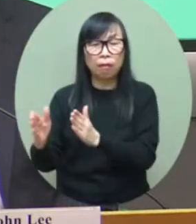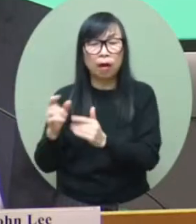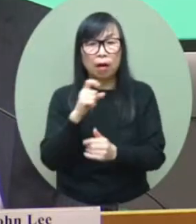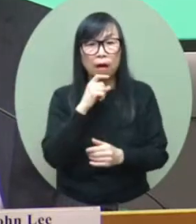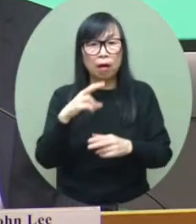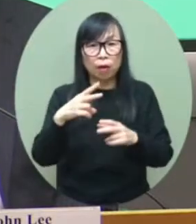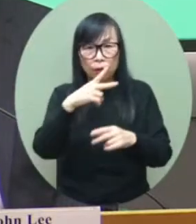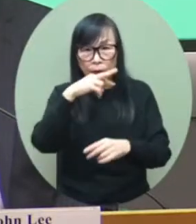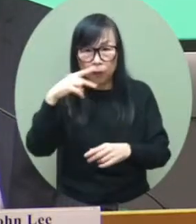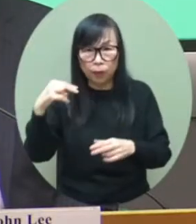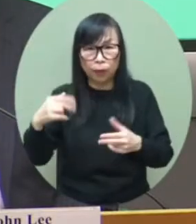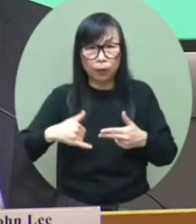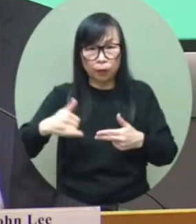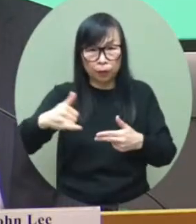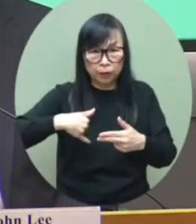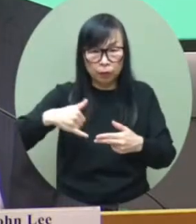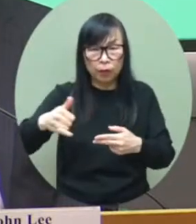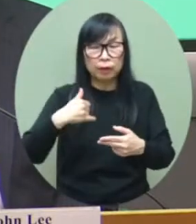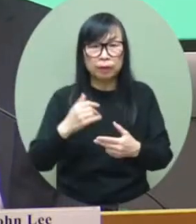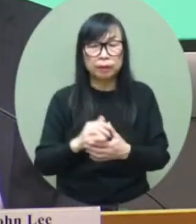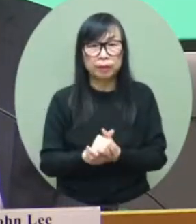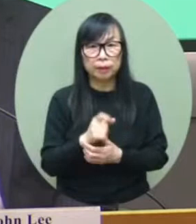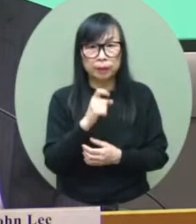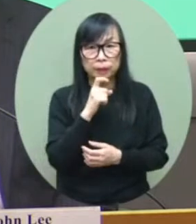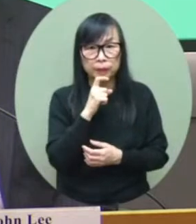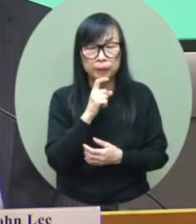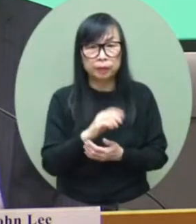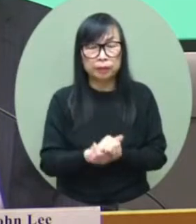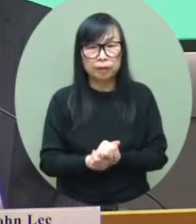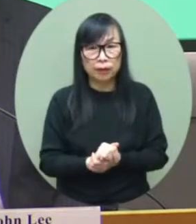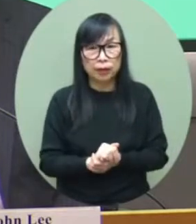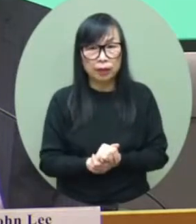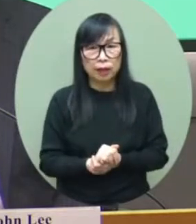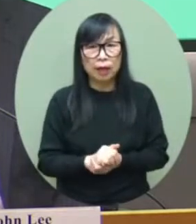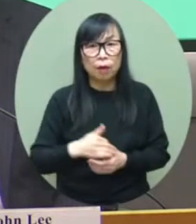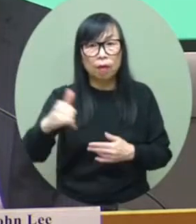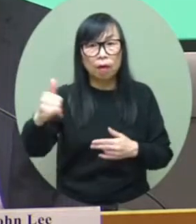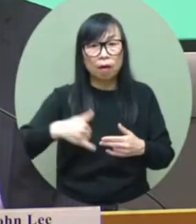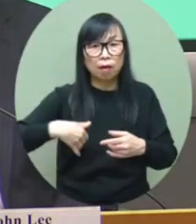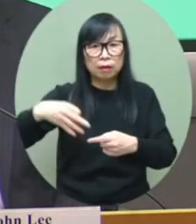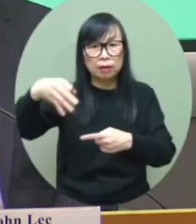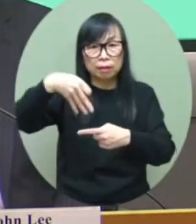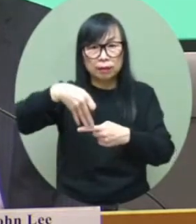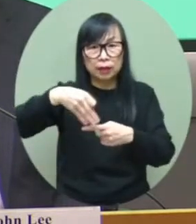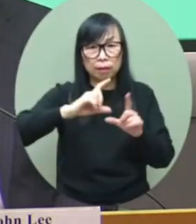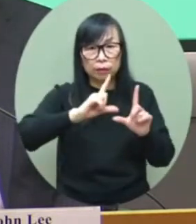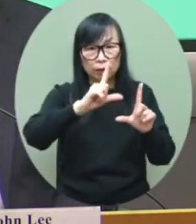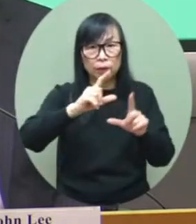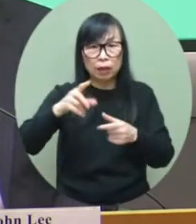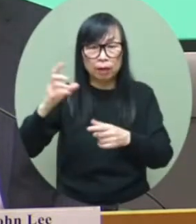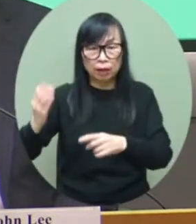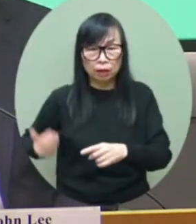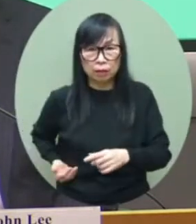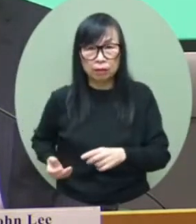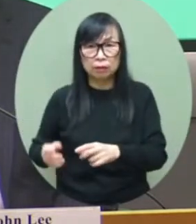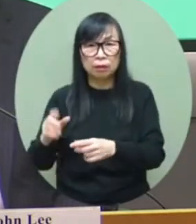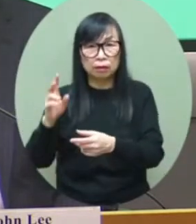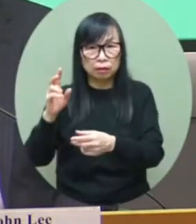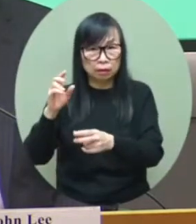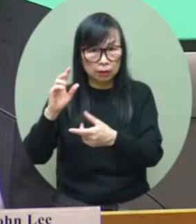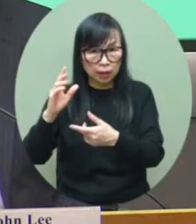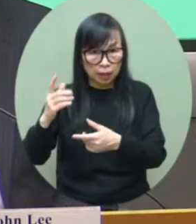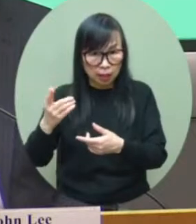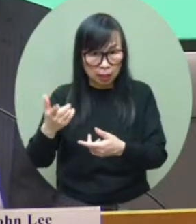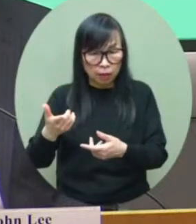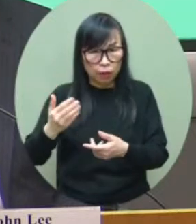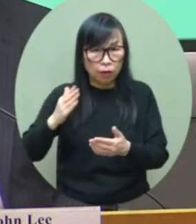In terms of the ease-in, ease-out travel, it is very important and convenient for travelers